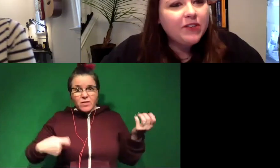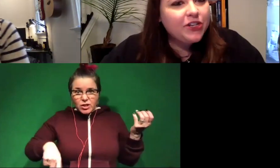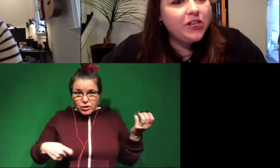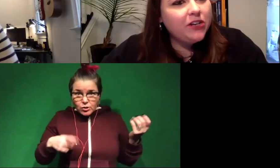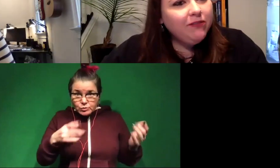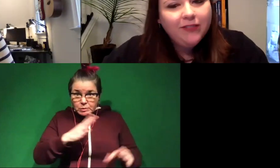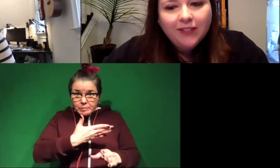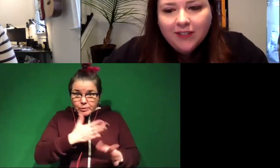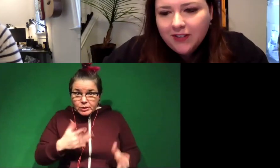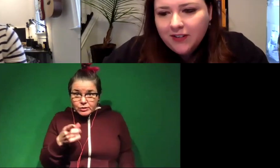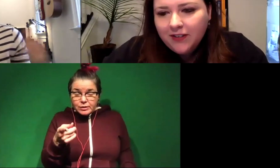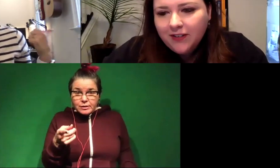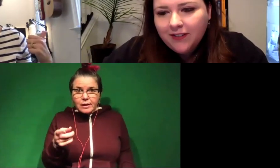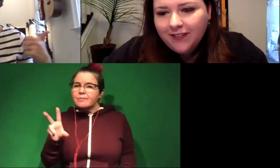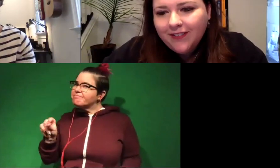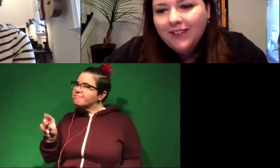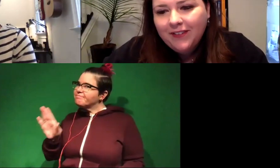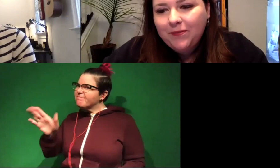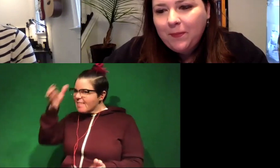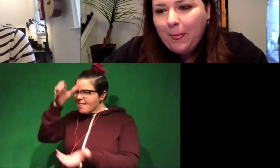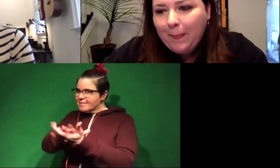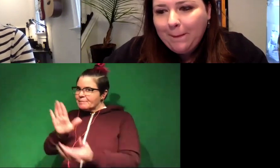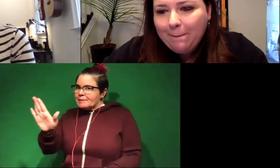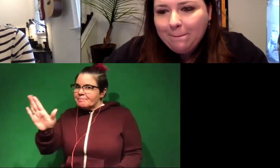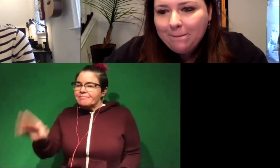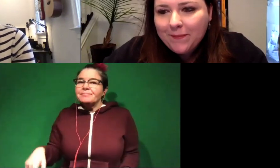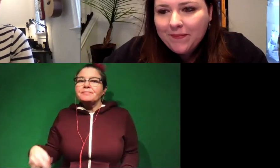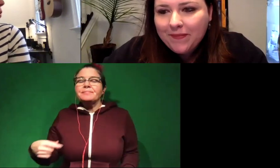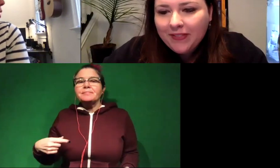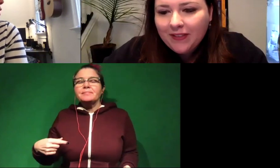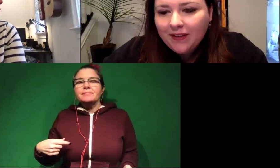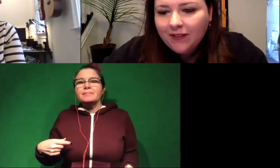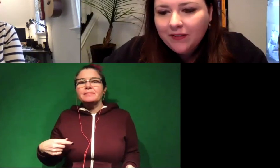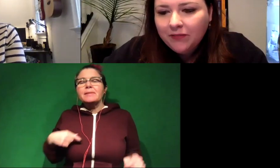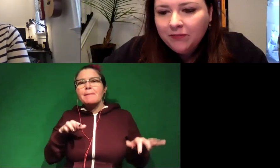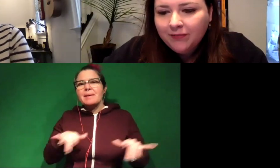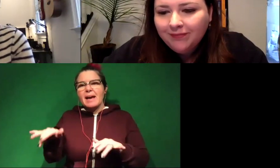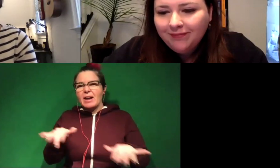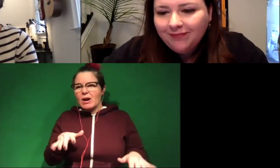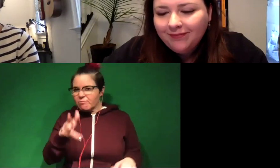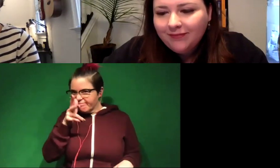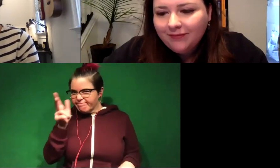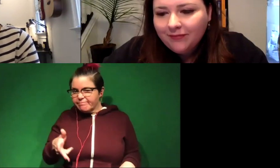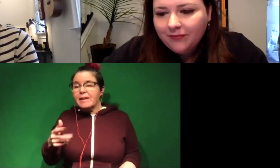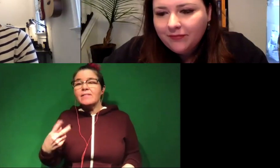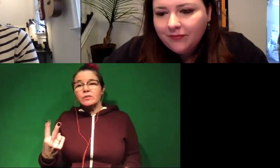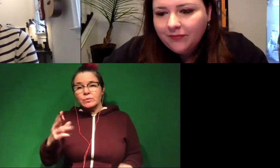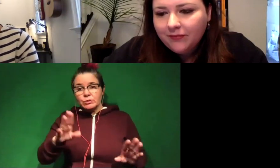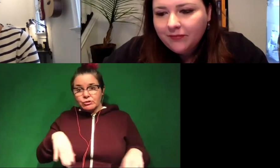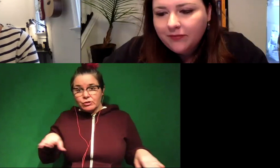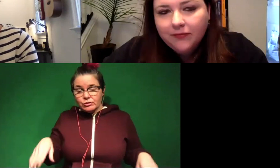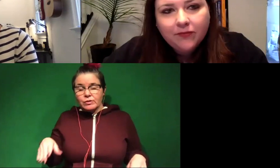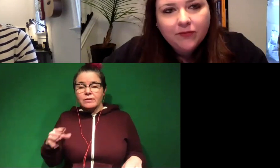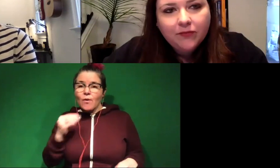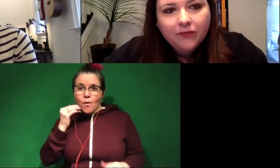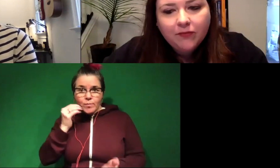you a musician too? No, that's my husband's. I play piano very poorly. I have 2 children. Right now,